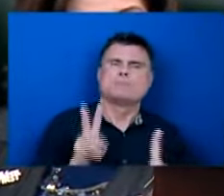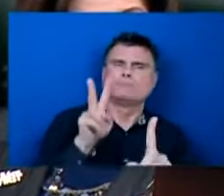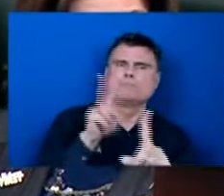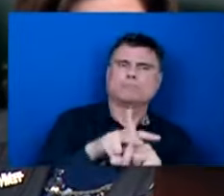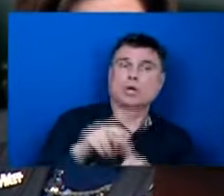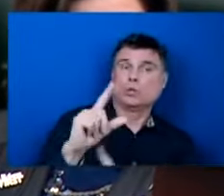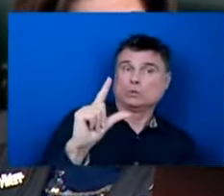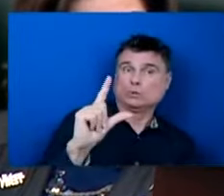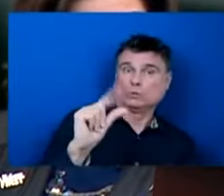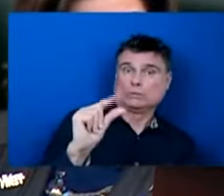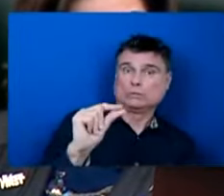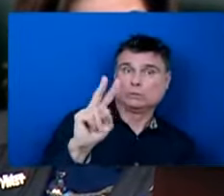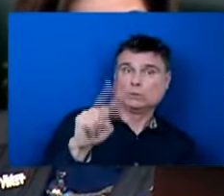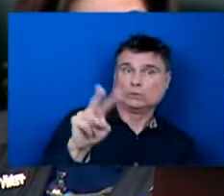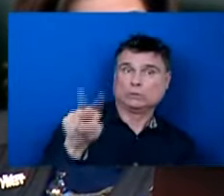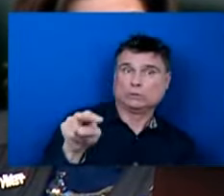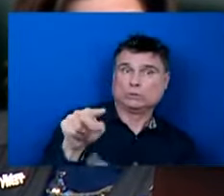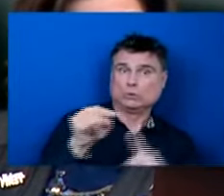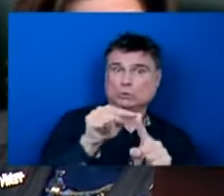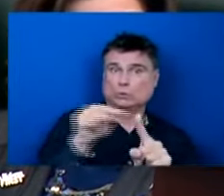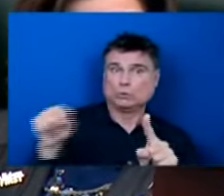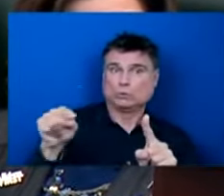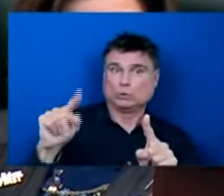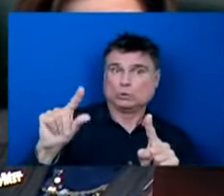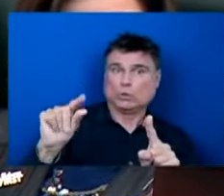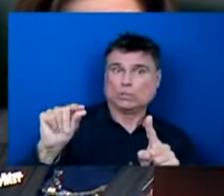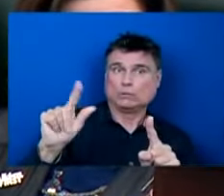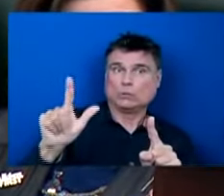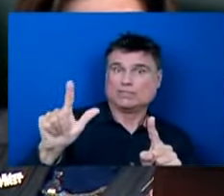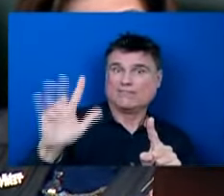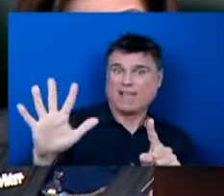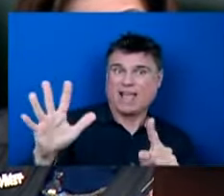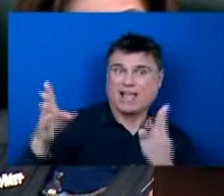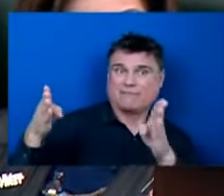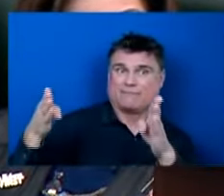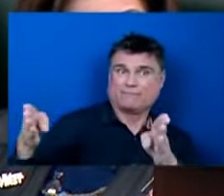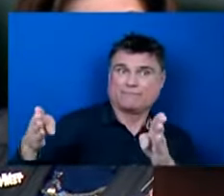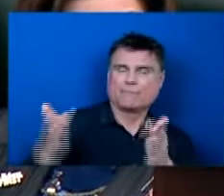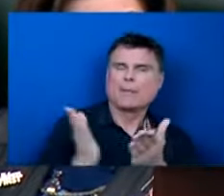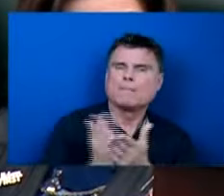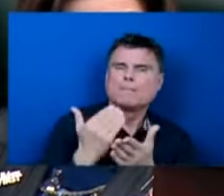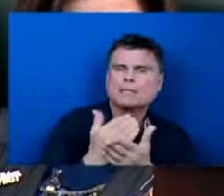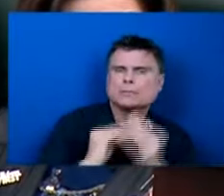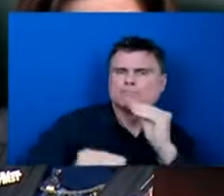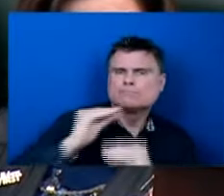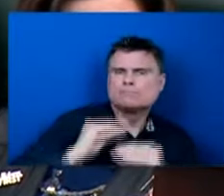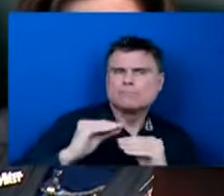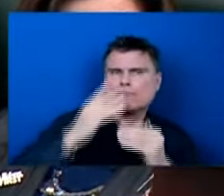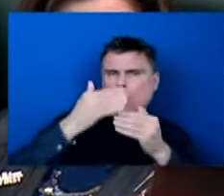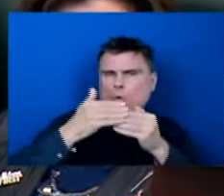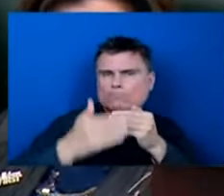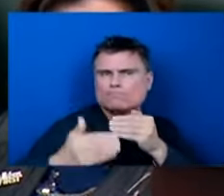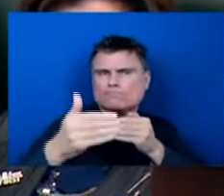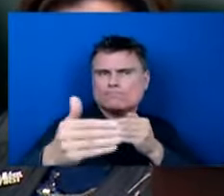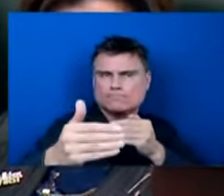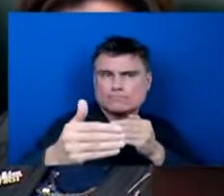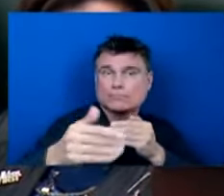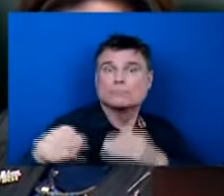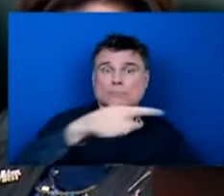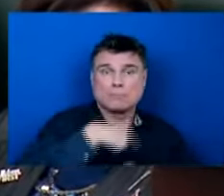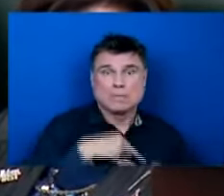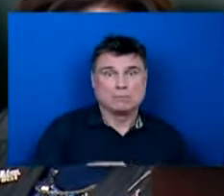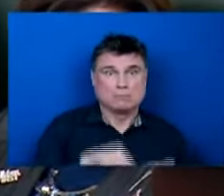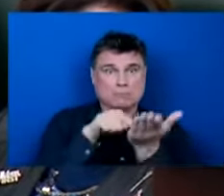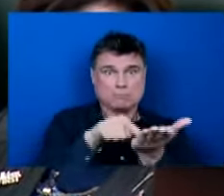move government motion 4. Be it resolved that the Assembly approve in general the business plans and